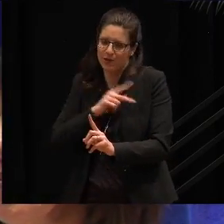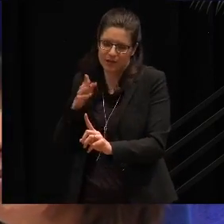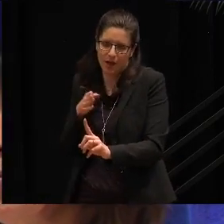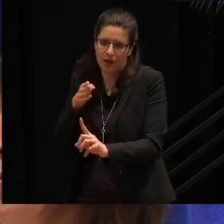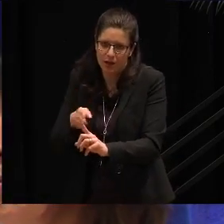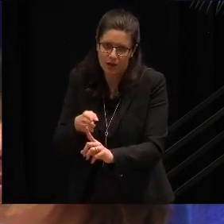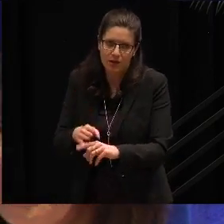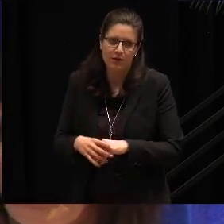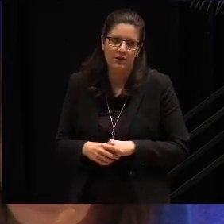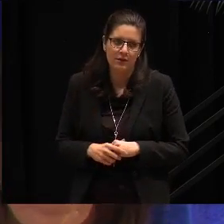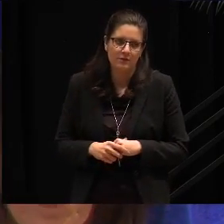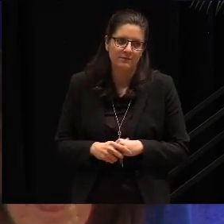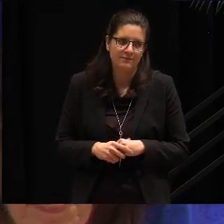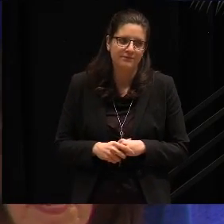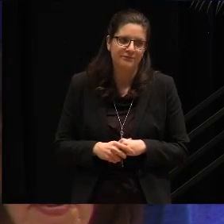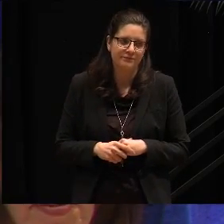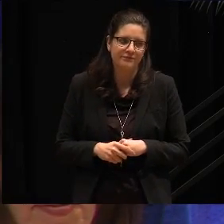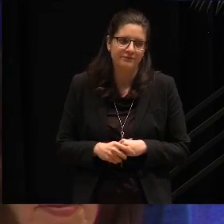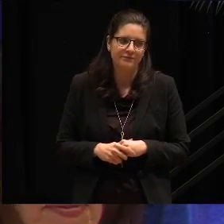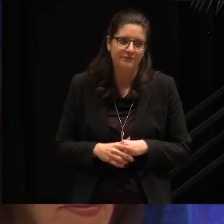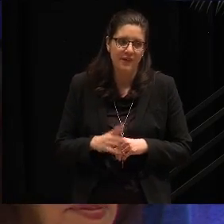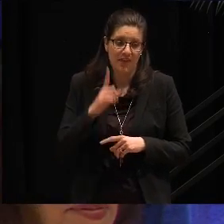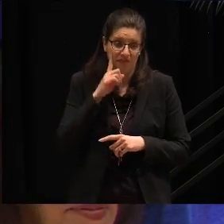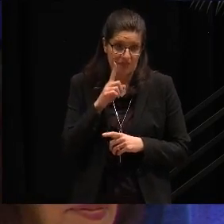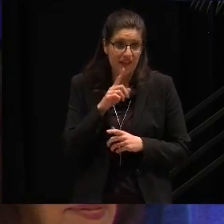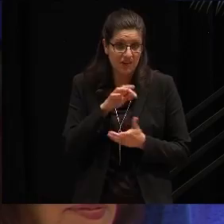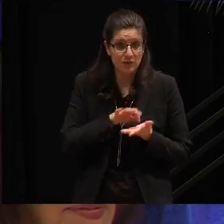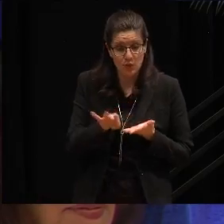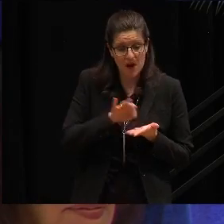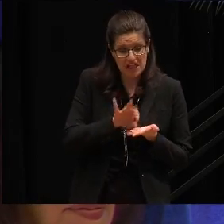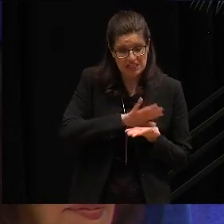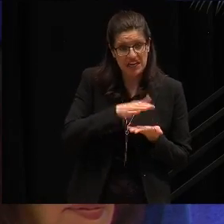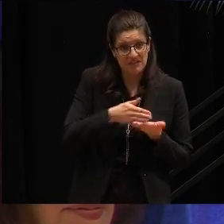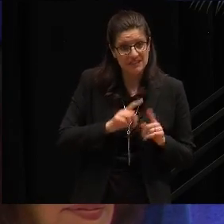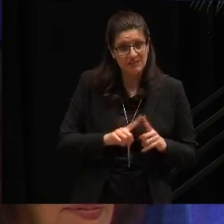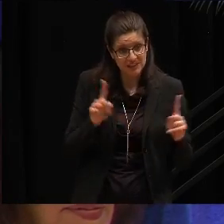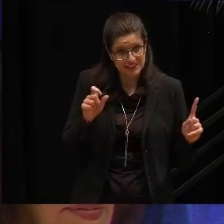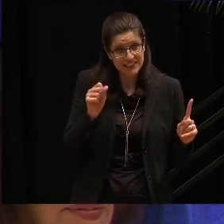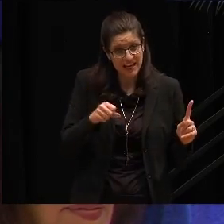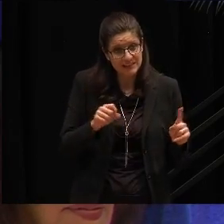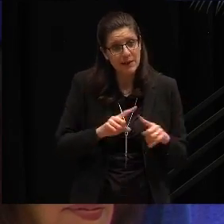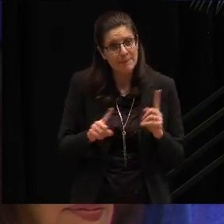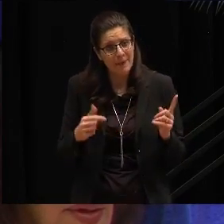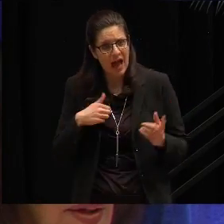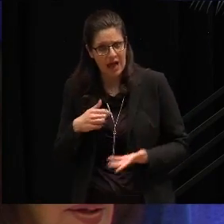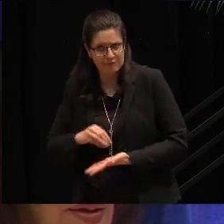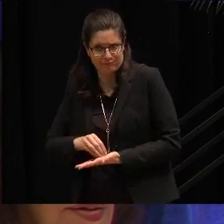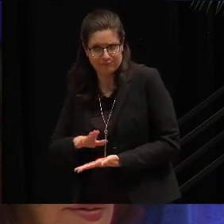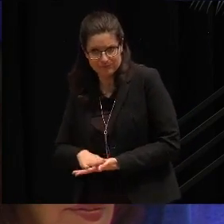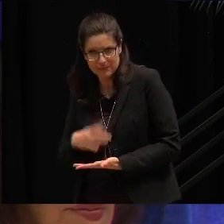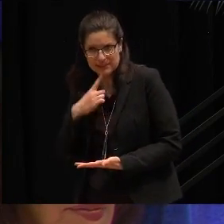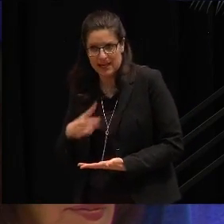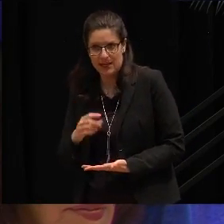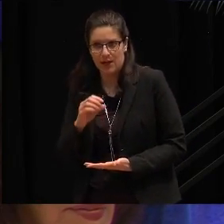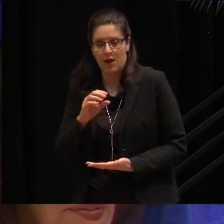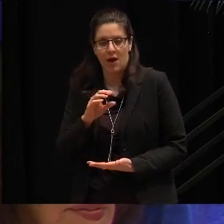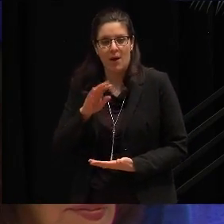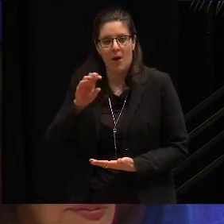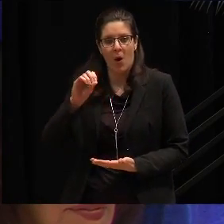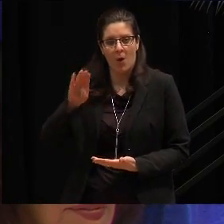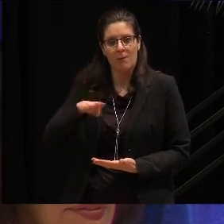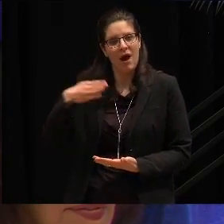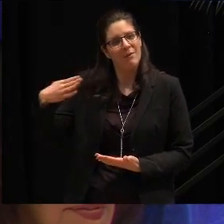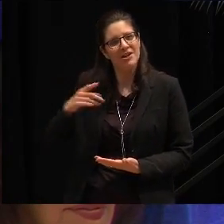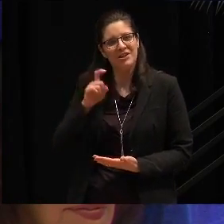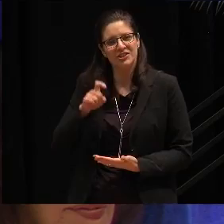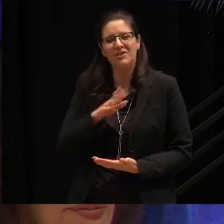And you know, I do think there's a qualitative difference, but I also want to say, I'm on record saying that Barack Obama should never